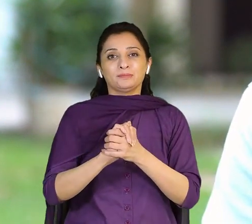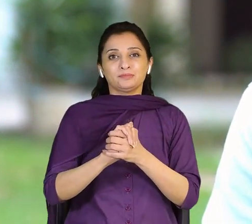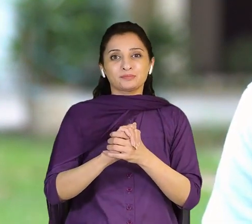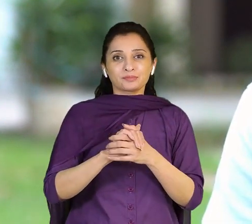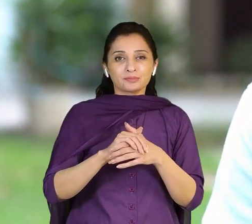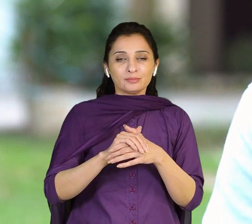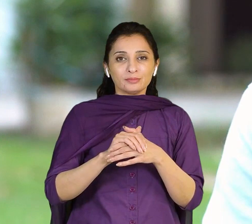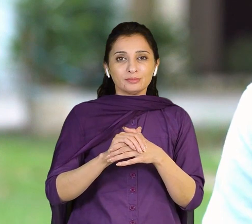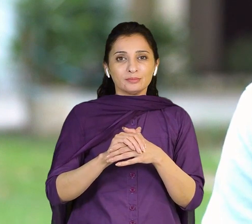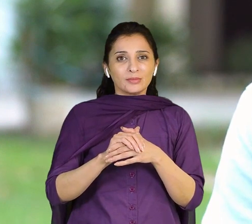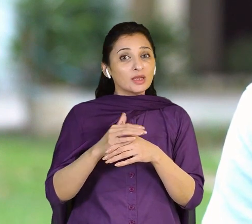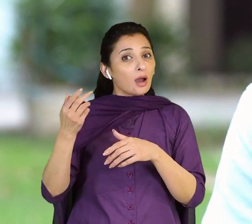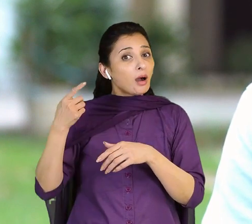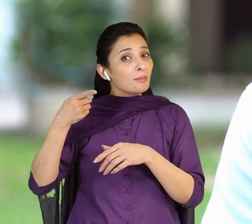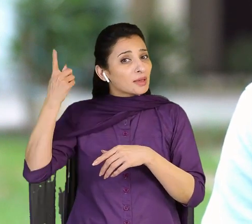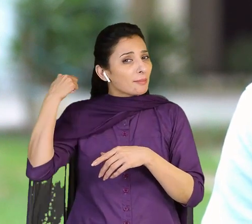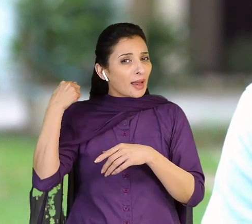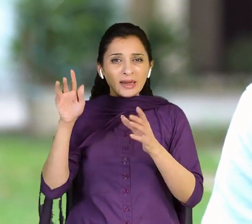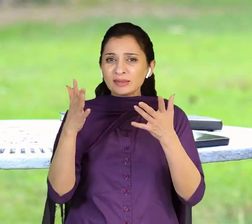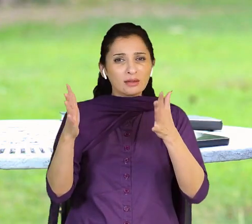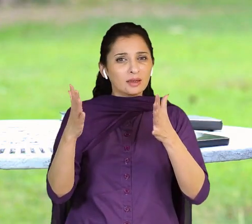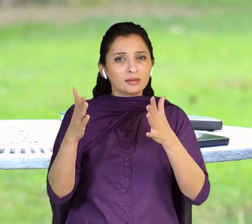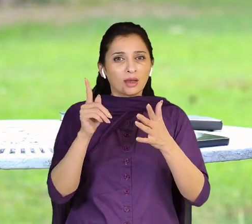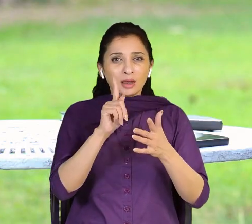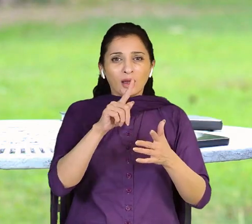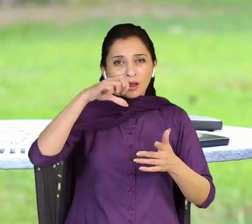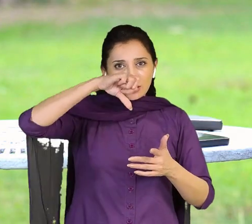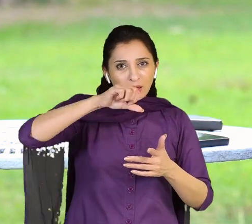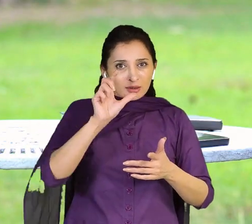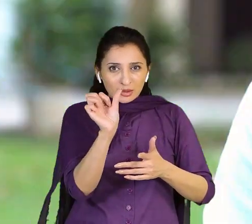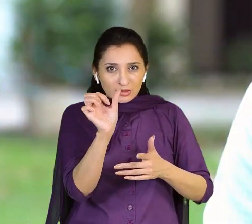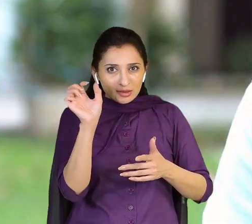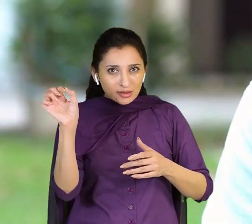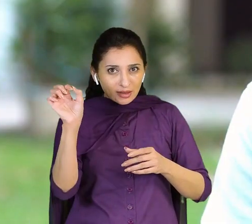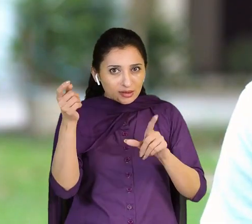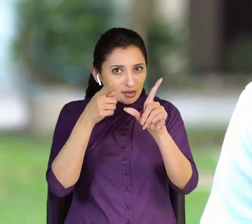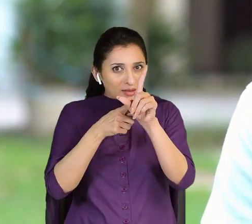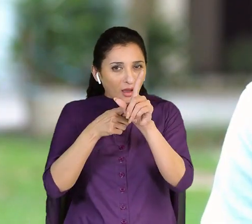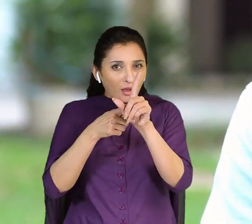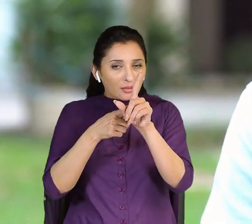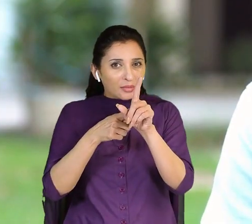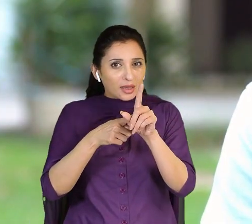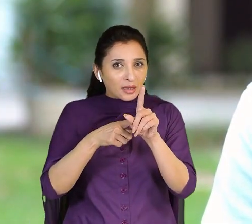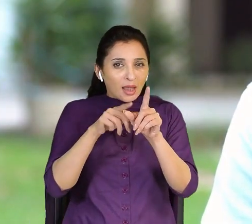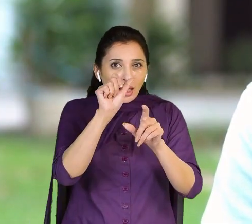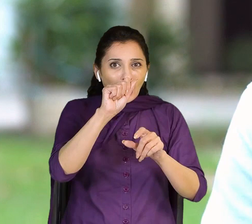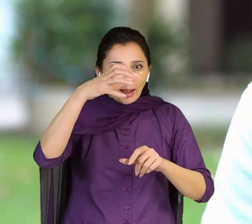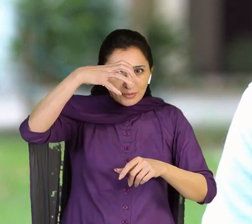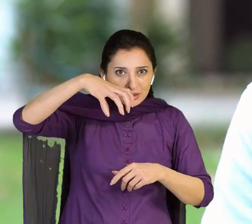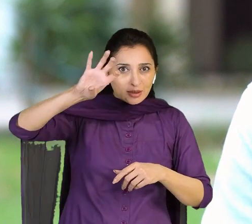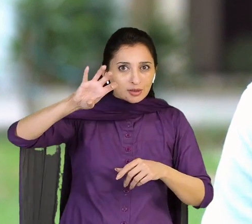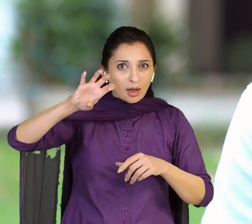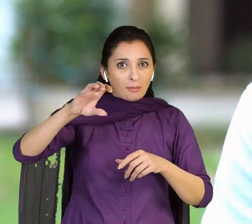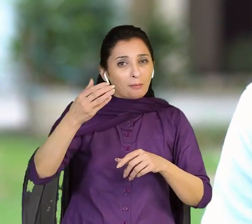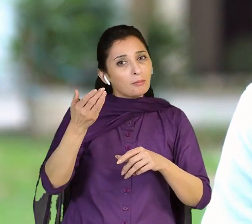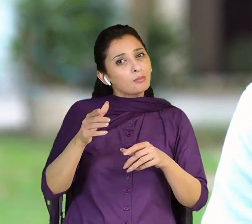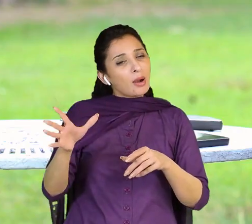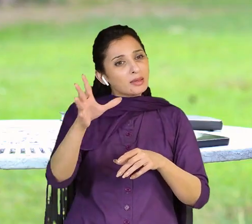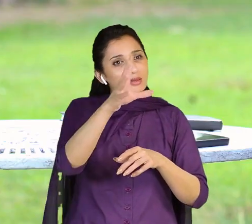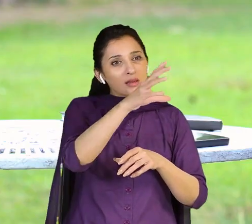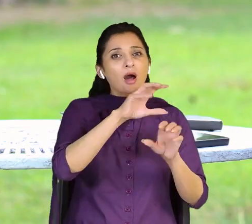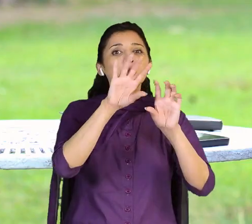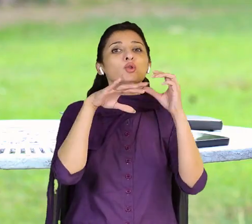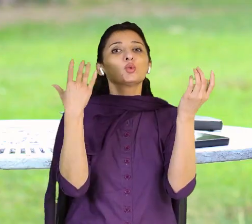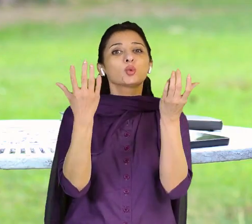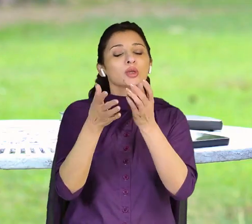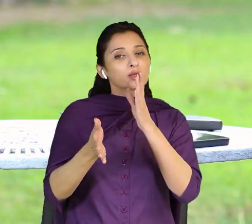rate of depression and anxiety amongst teens. It wasn't always like that. In the 1960s, Amsterdam was just like any other country and